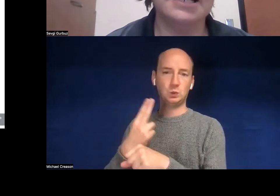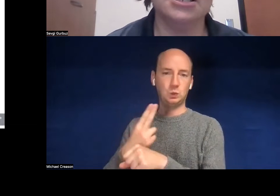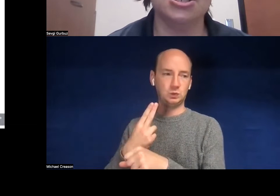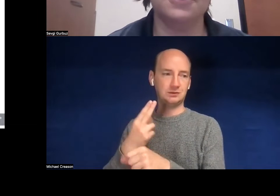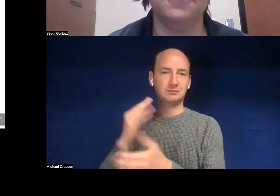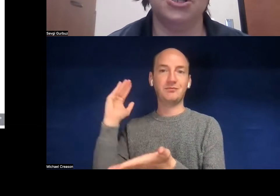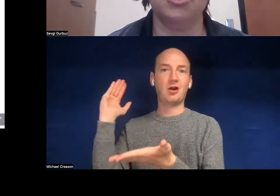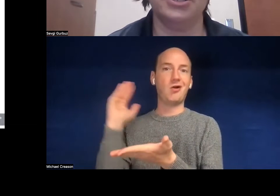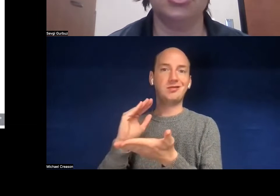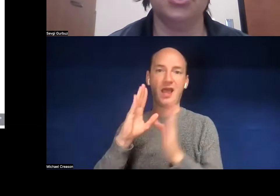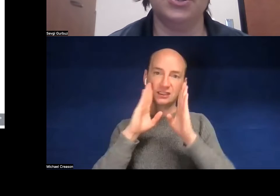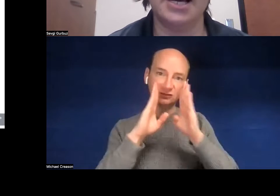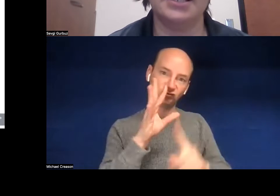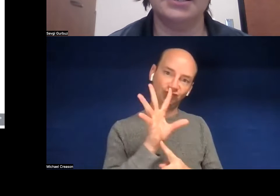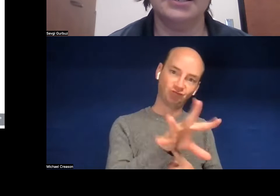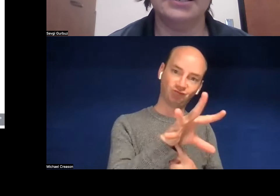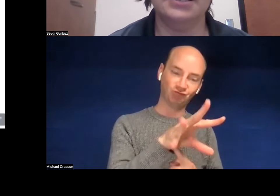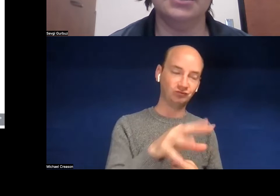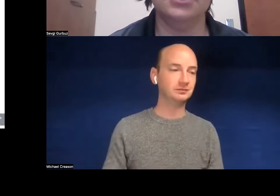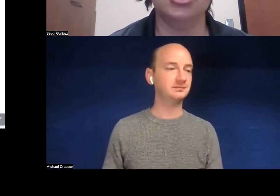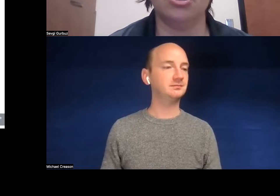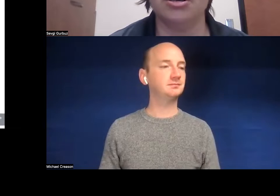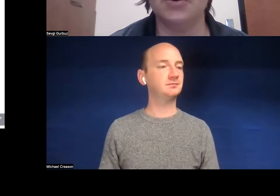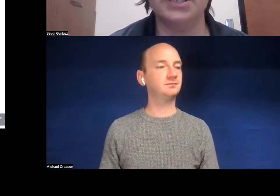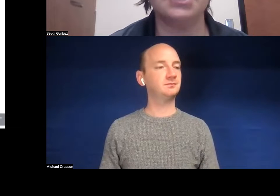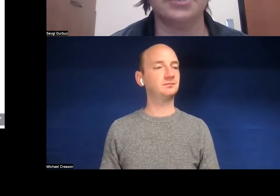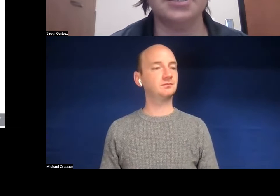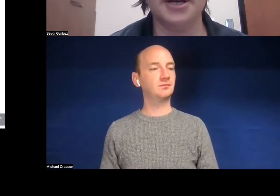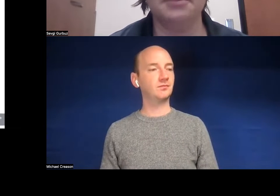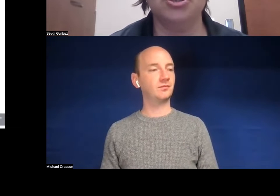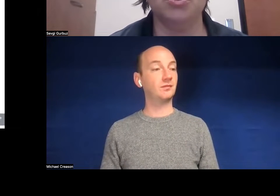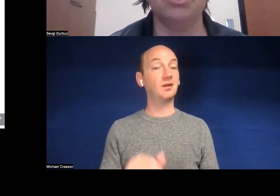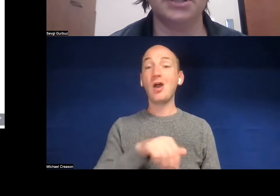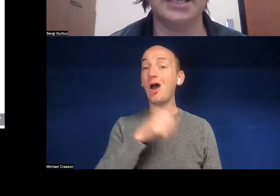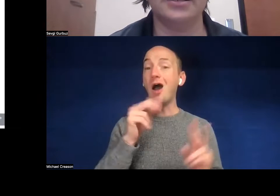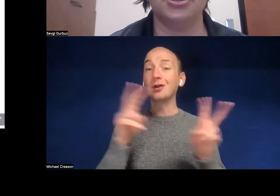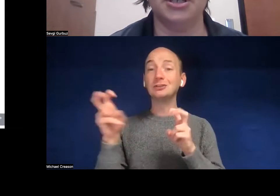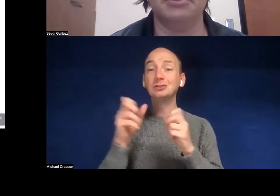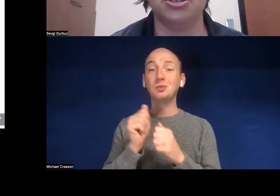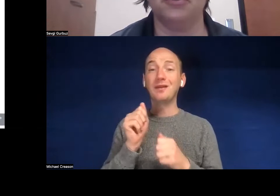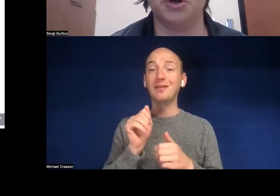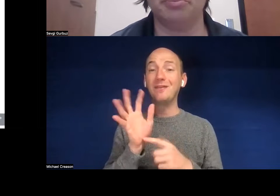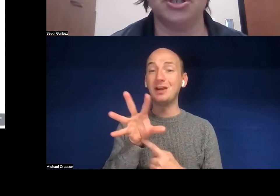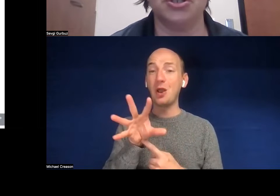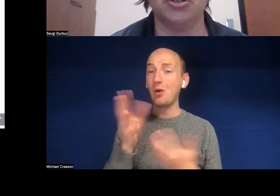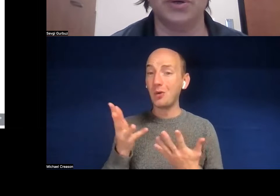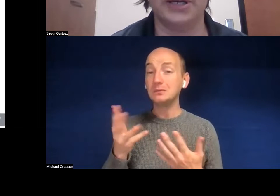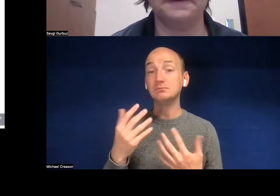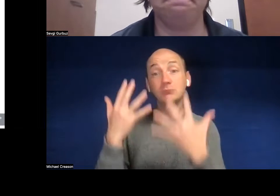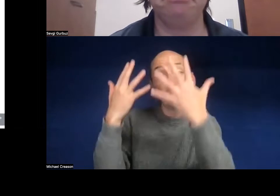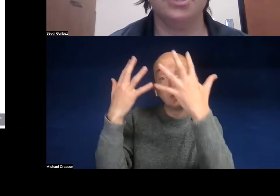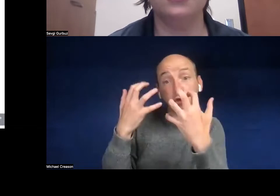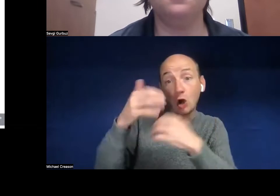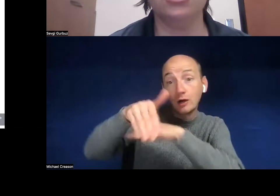Other limitations of video include that in the dark, when it's nighttime, you won't really get a good image of what a person is